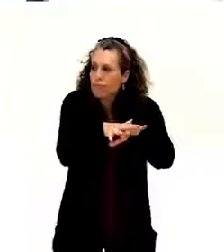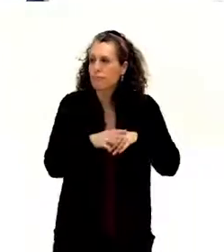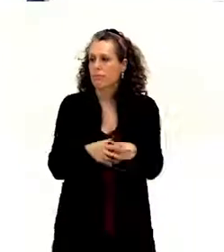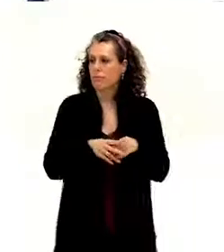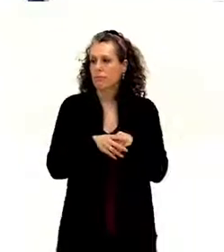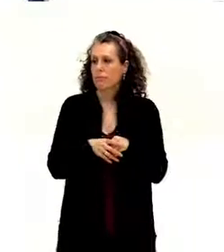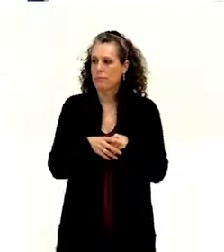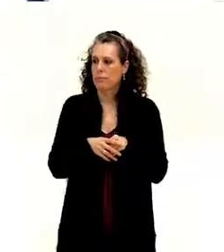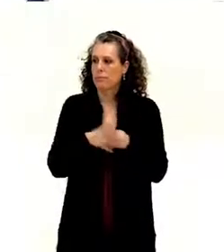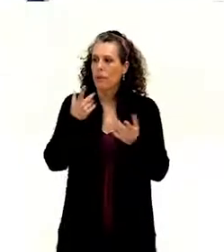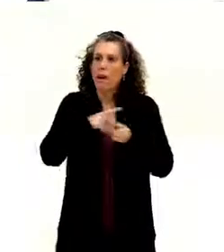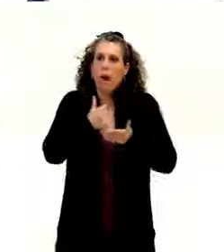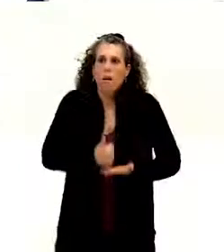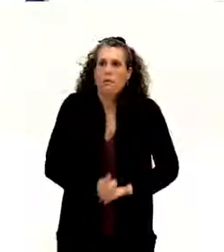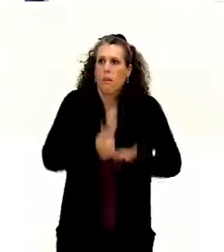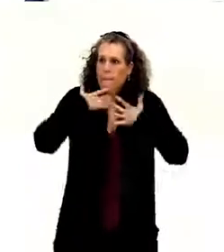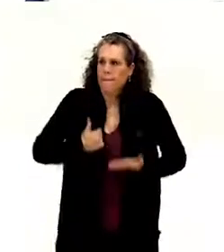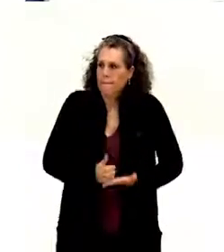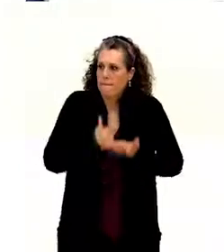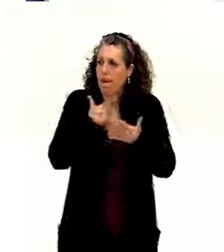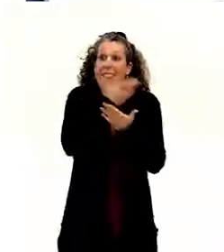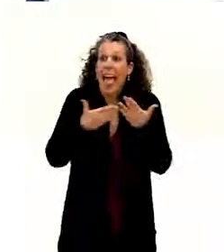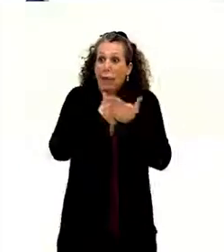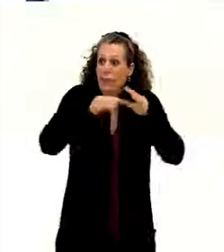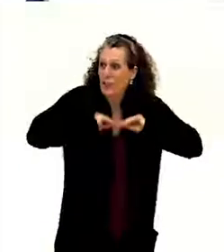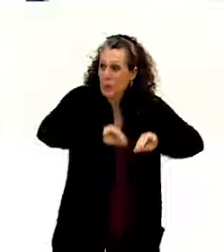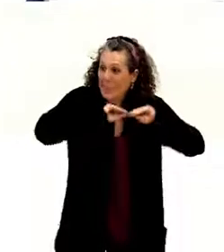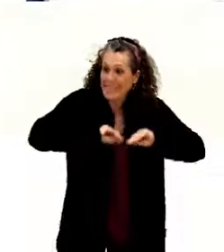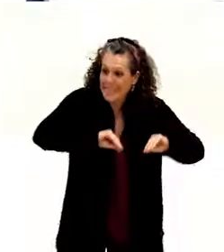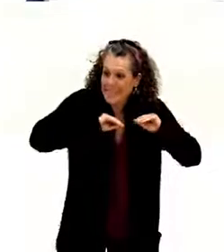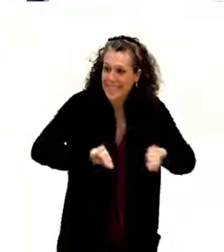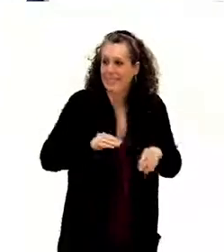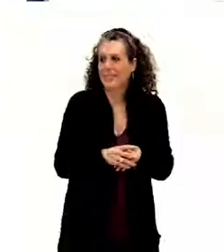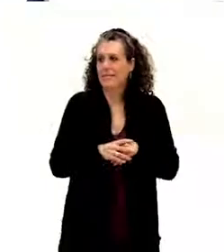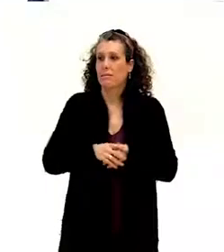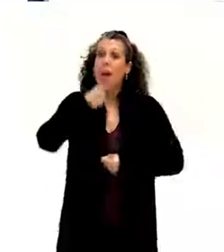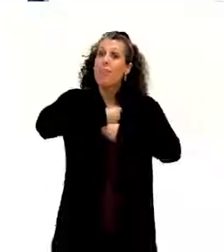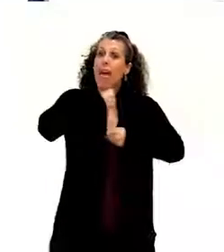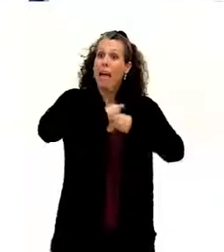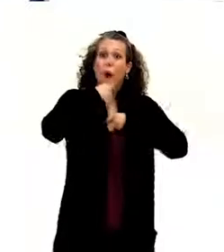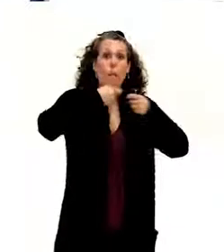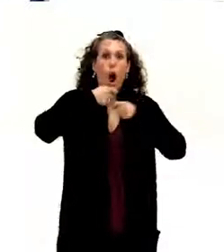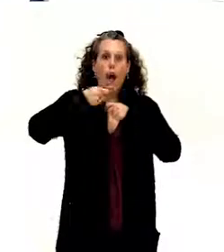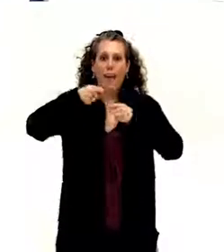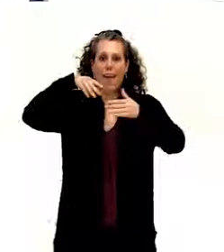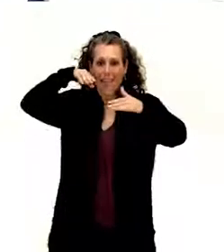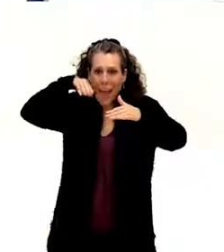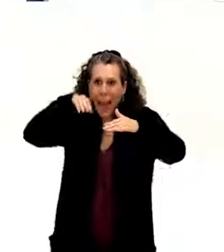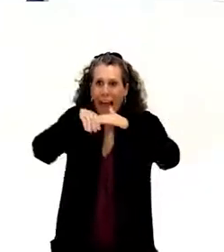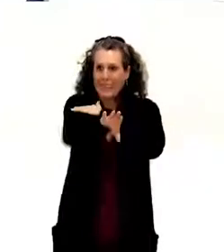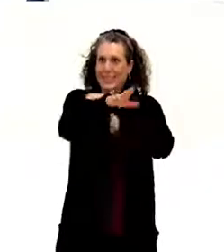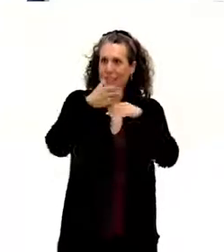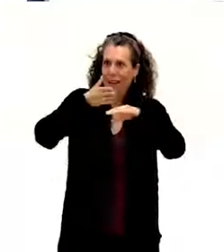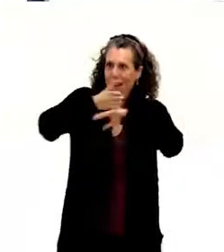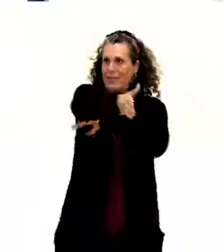Activities that relate to rehabilitation, language training, and also labor market access, all